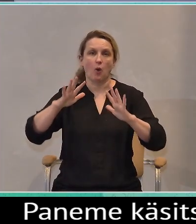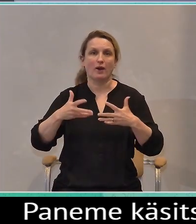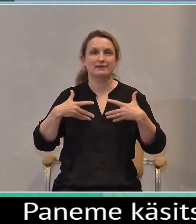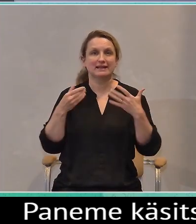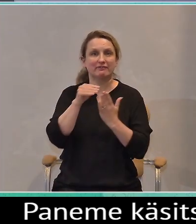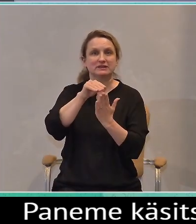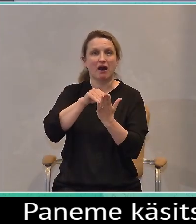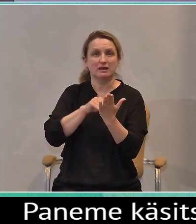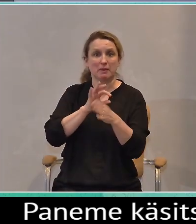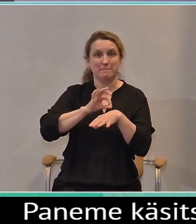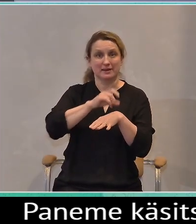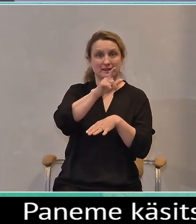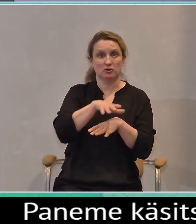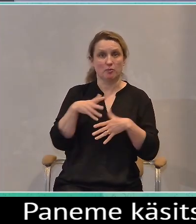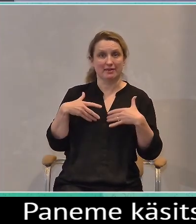And this document should